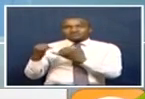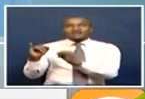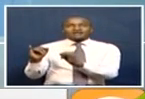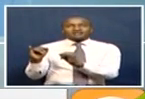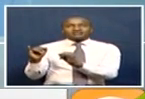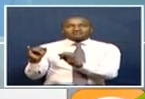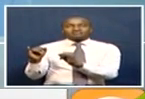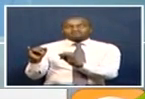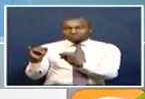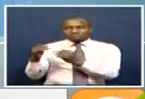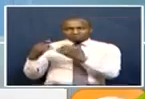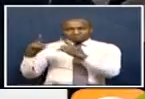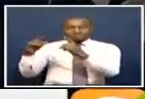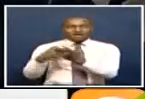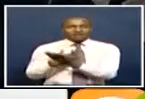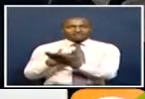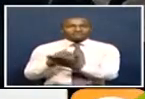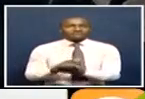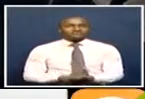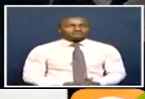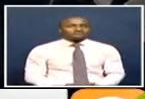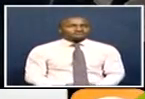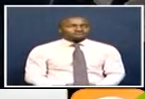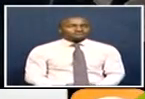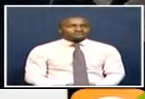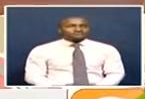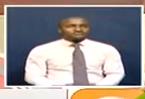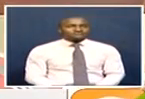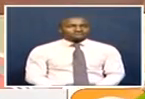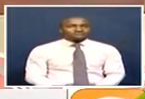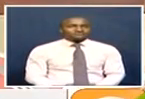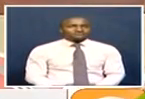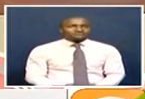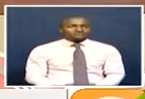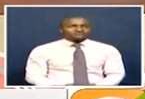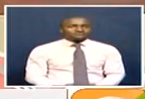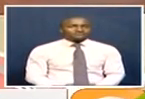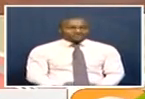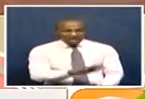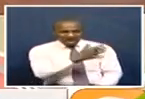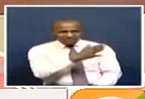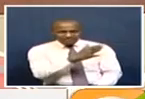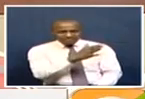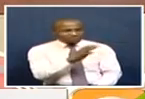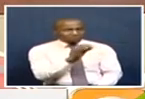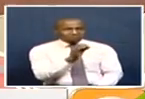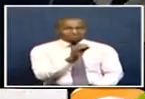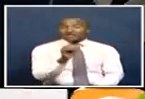bearing some average fruits. All right. Average is better than nothing. I wonder.